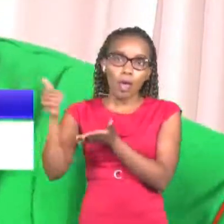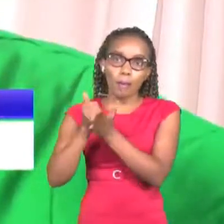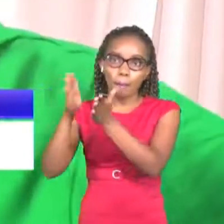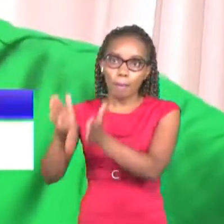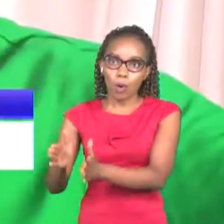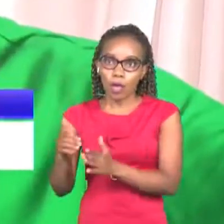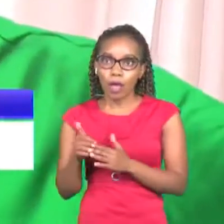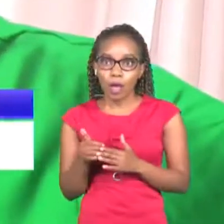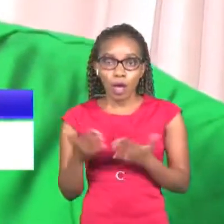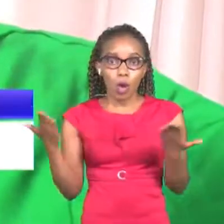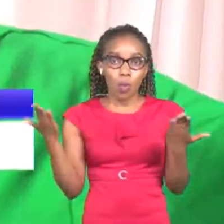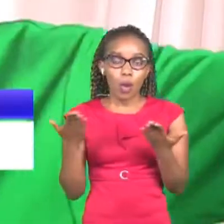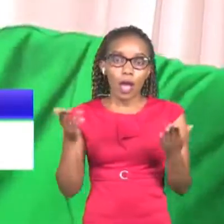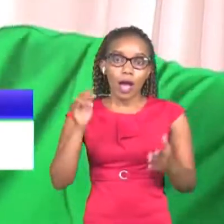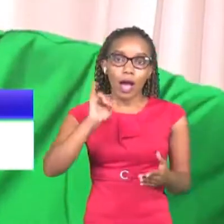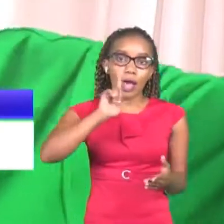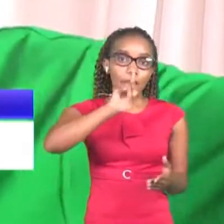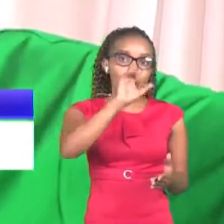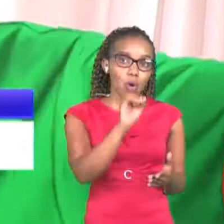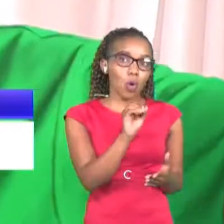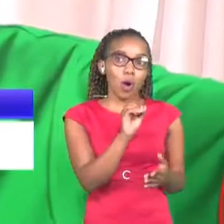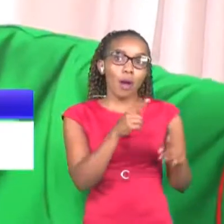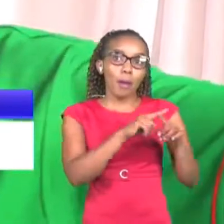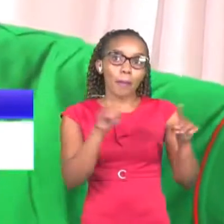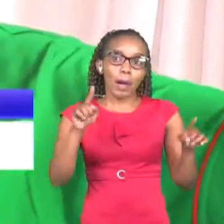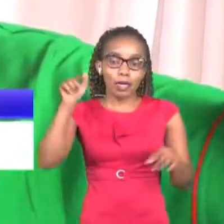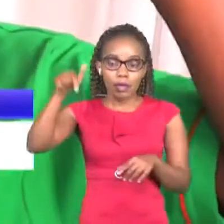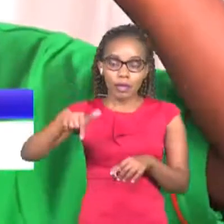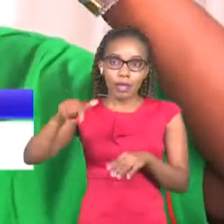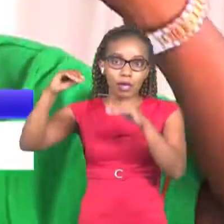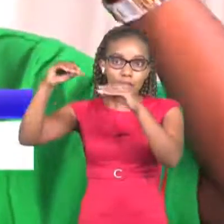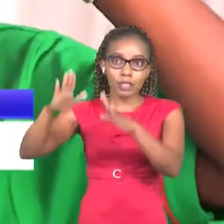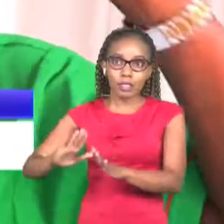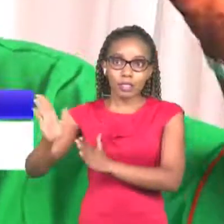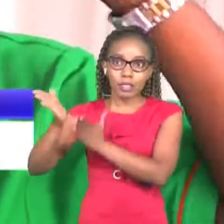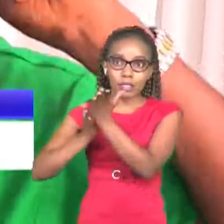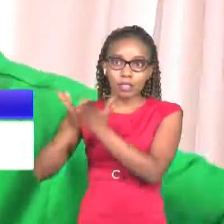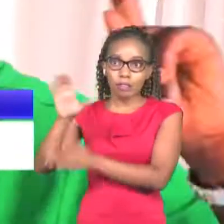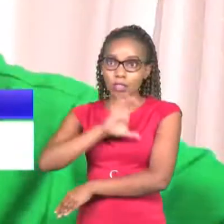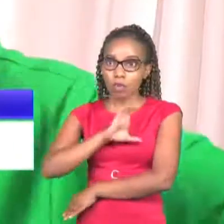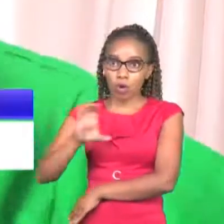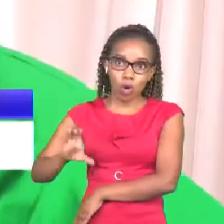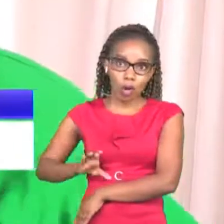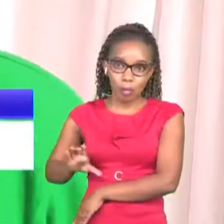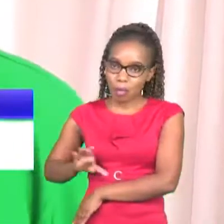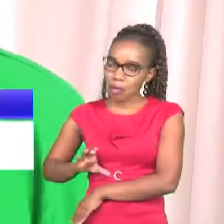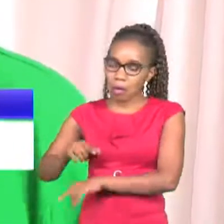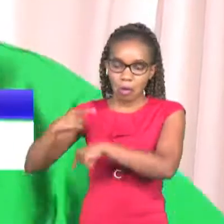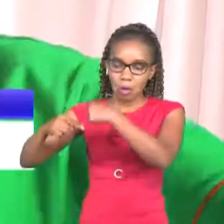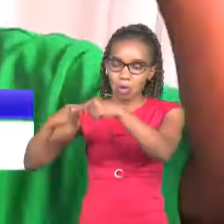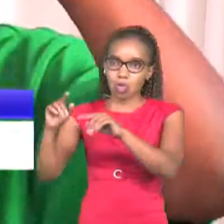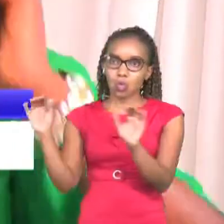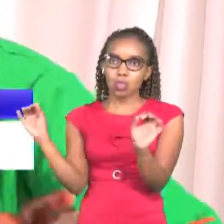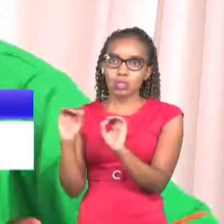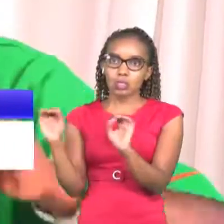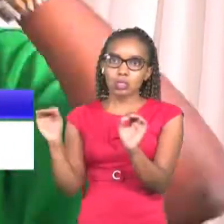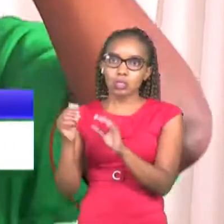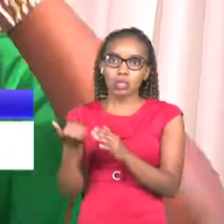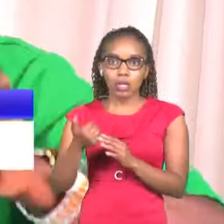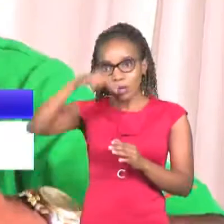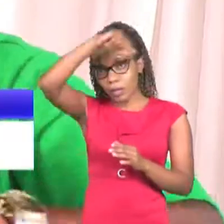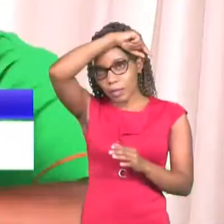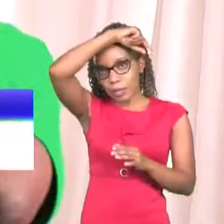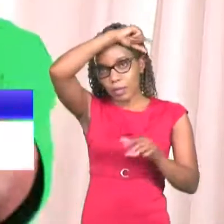within ILO. But here at Teacher Service Commission, that is being discontinued. That your degree certificates